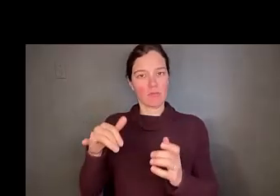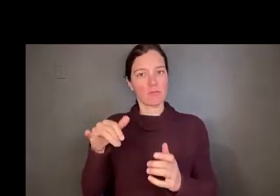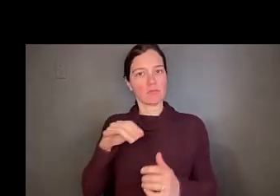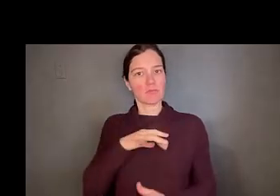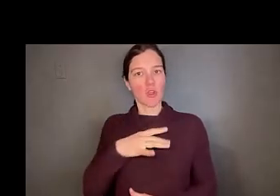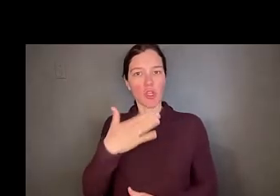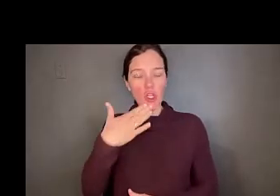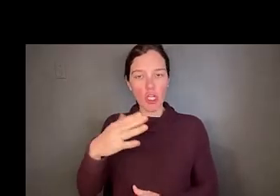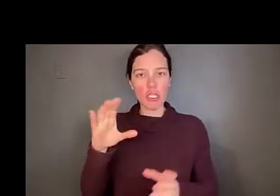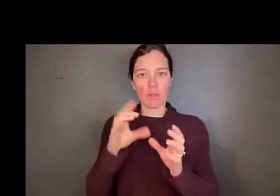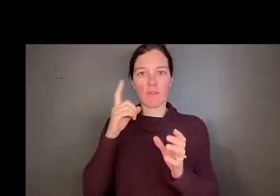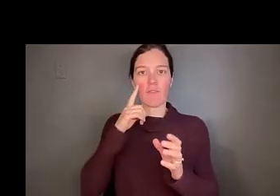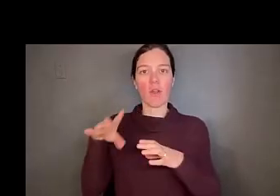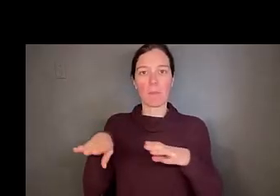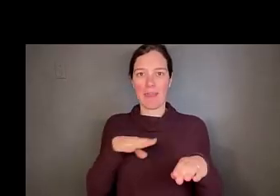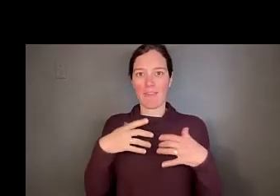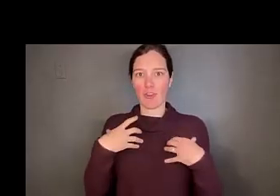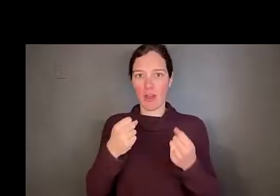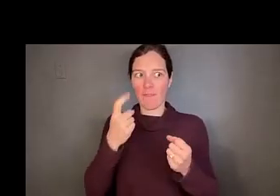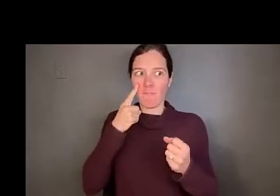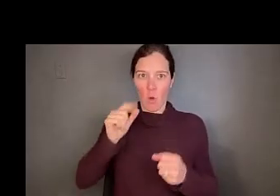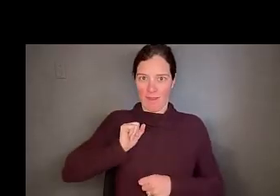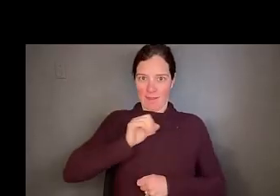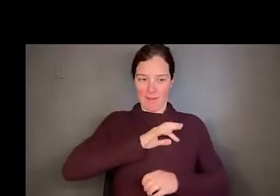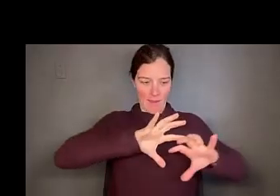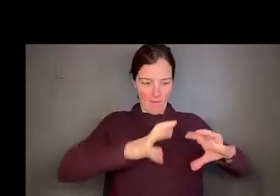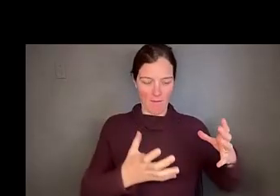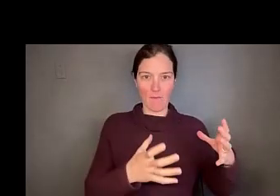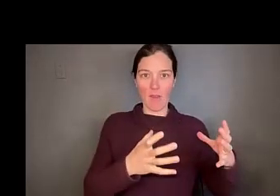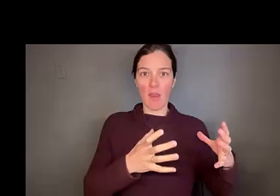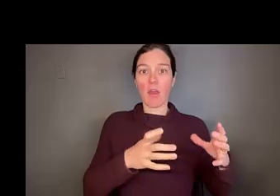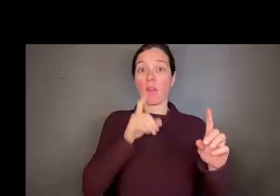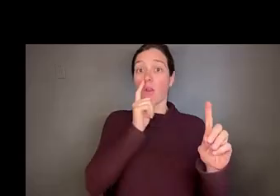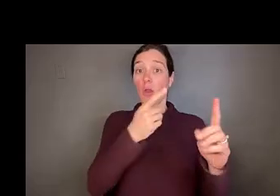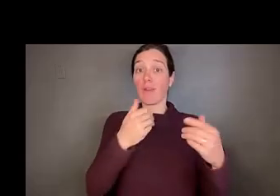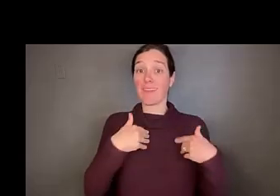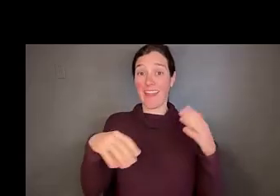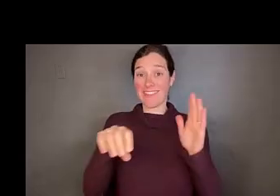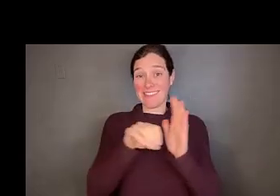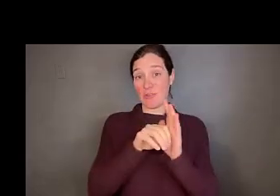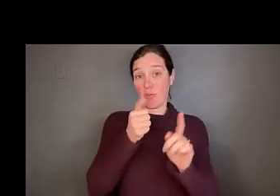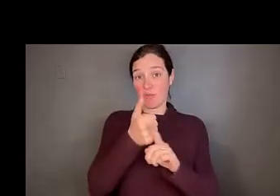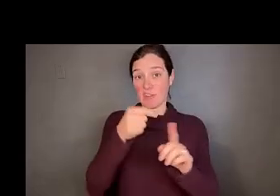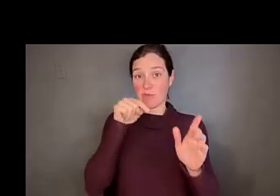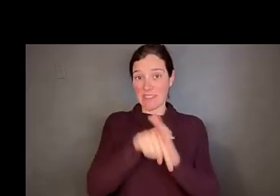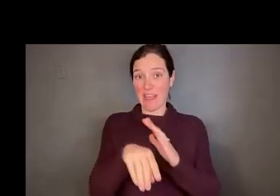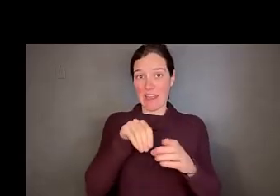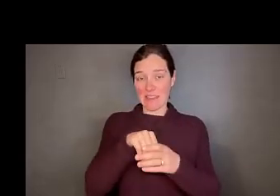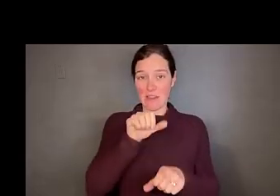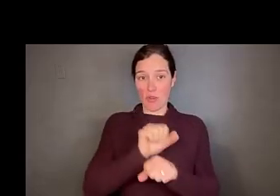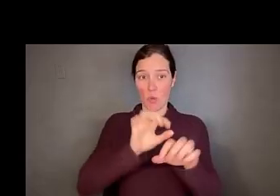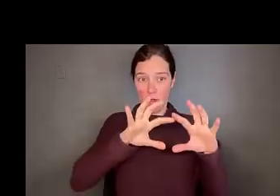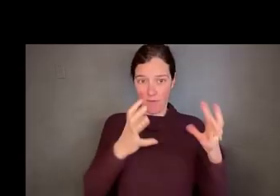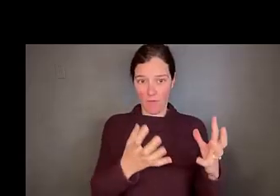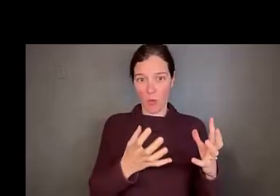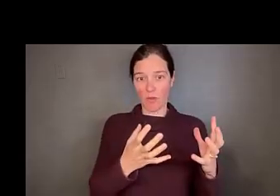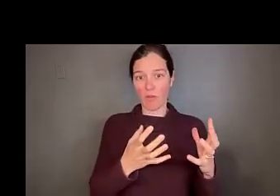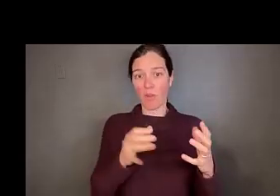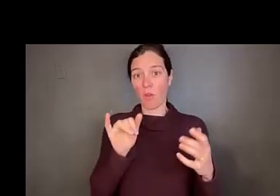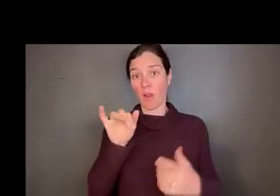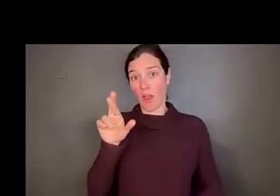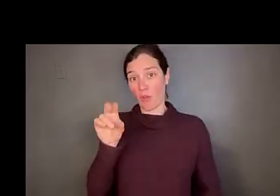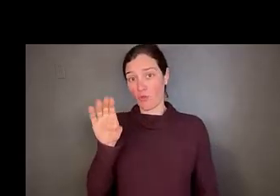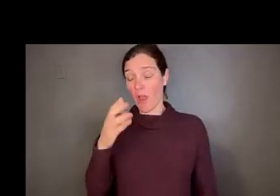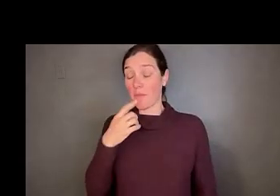certification for behavioral health for your own staff. We're on a mission to have zero suicides within our workforce. So, Rob, to your point, the